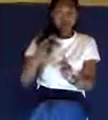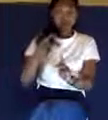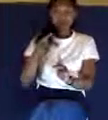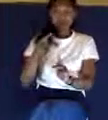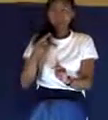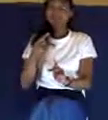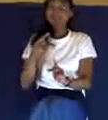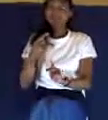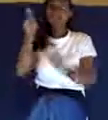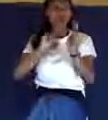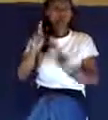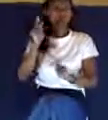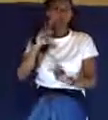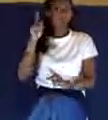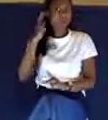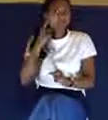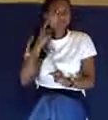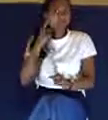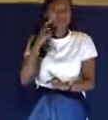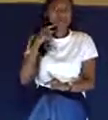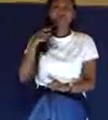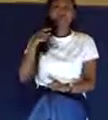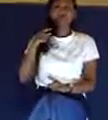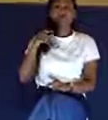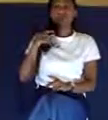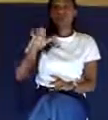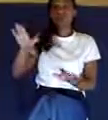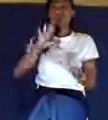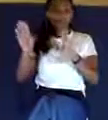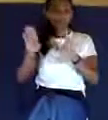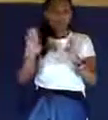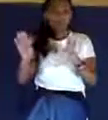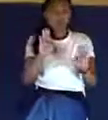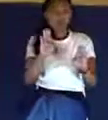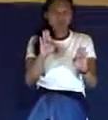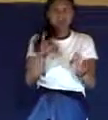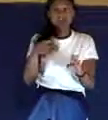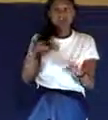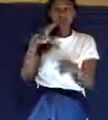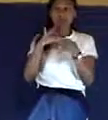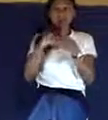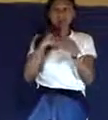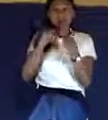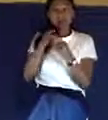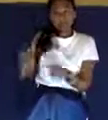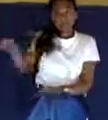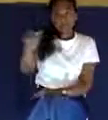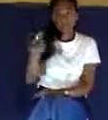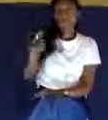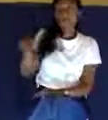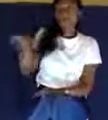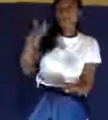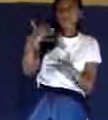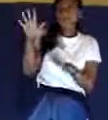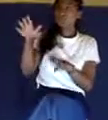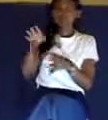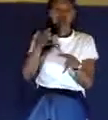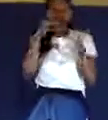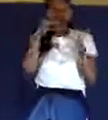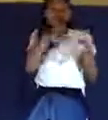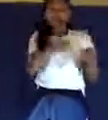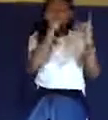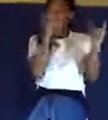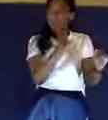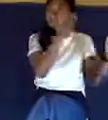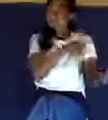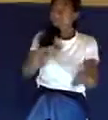words, people are hearing about what you did. "For they themselves show us what manner of entering in we had unto you, how you turned to God from idols to